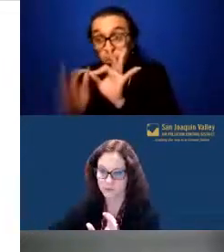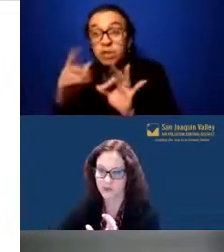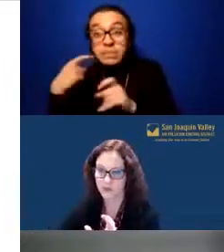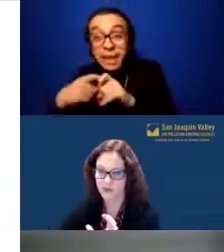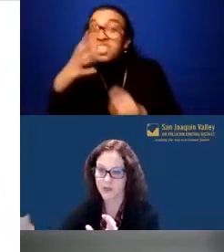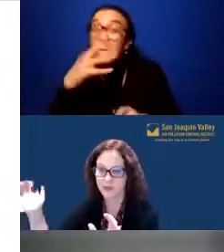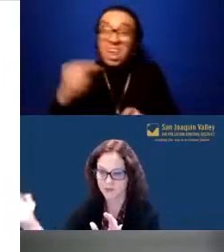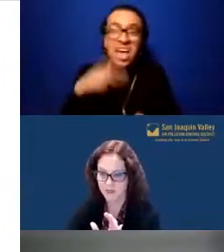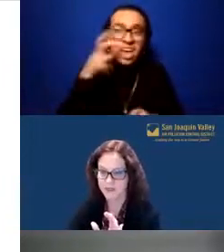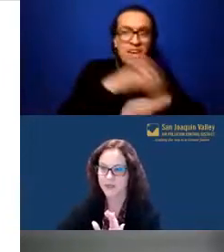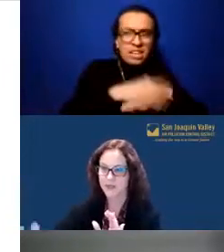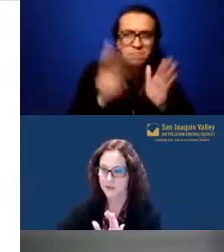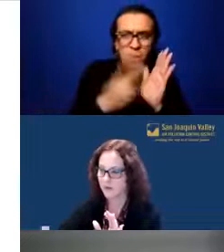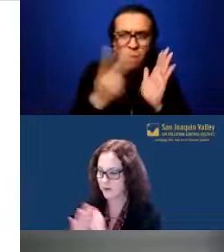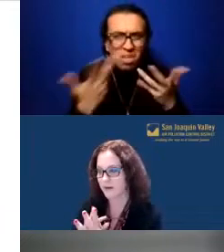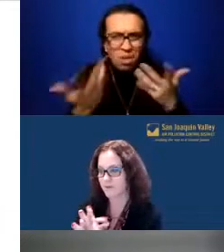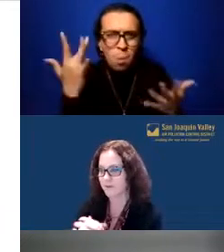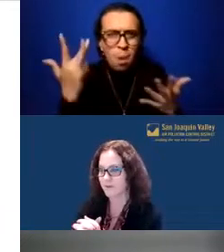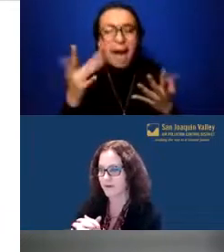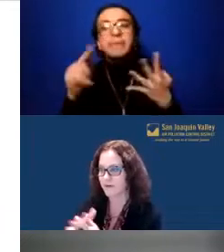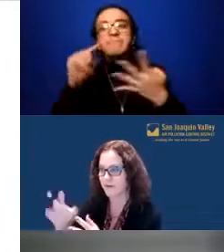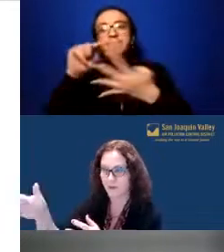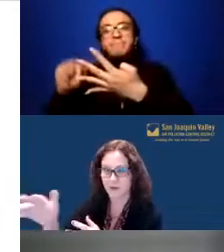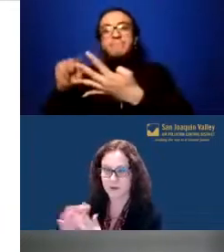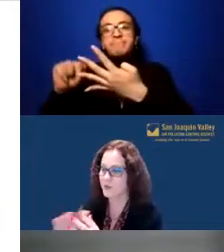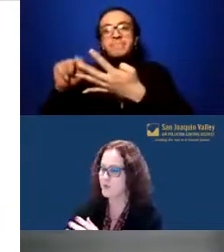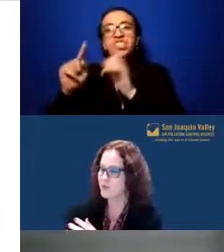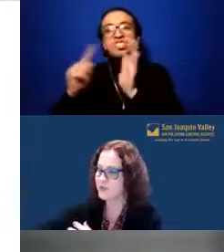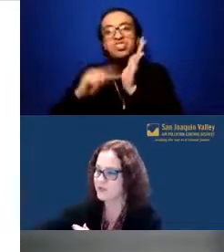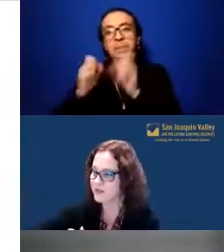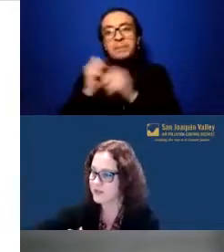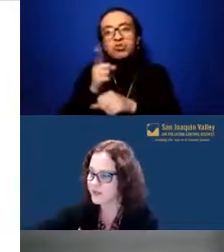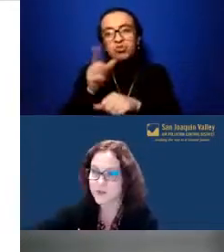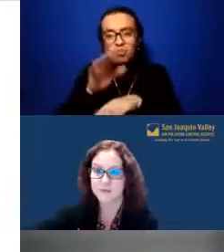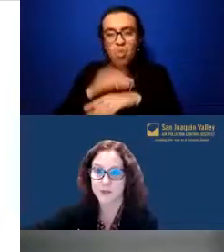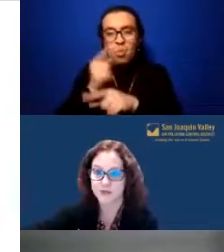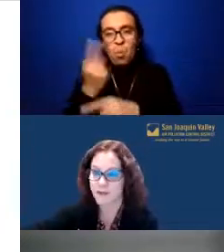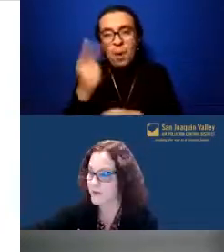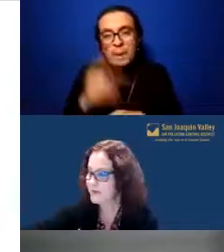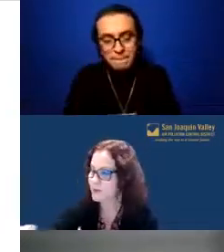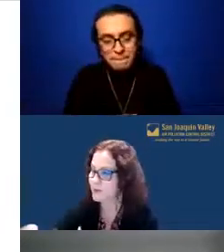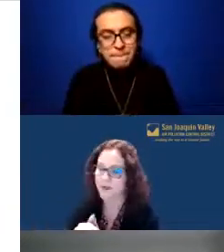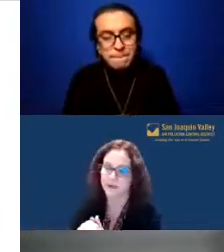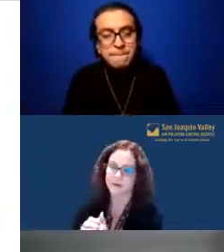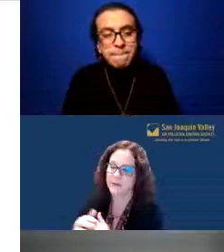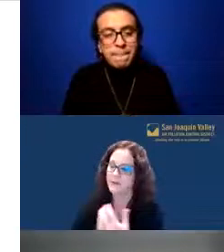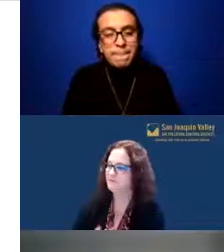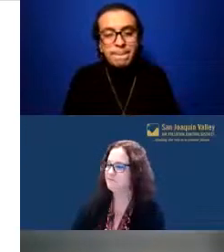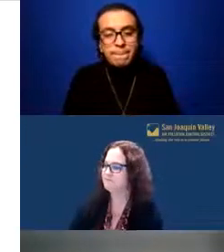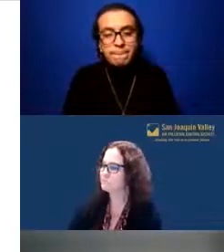that original audio is feeding into your Zoom call, and you just need to click the button to mute it, that button that's blue right